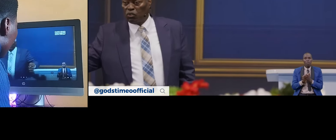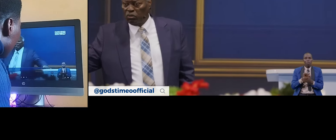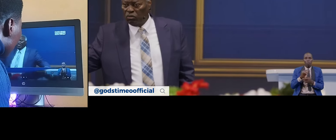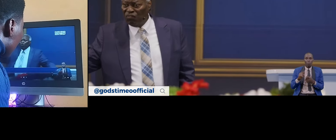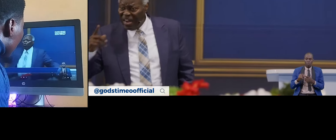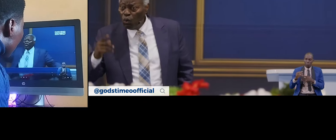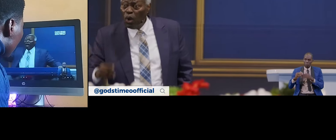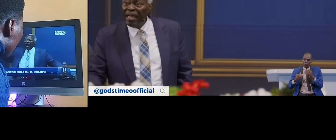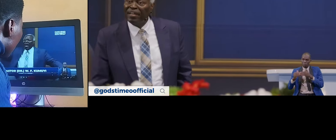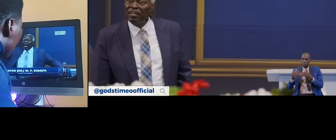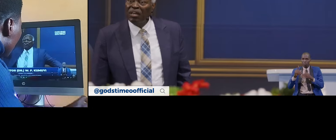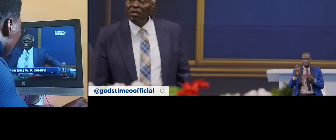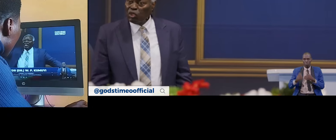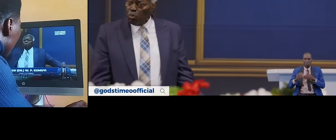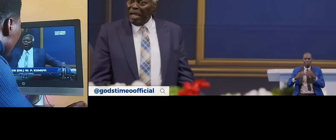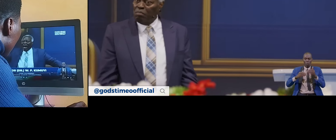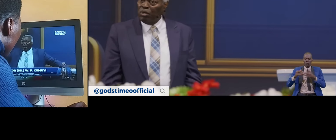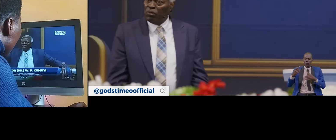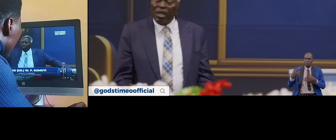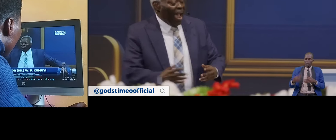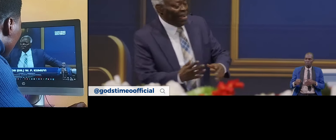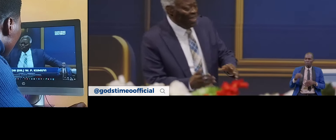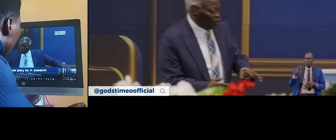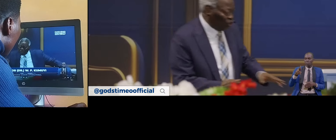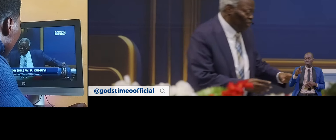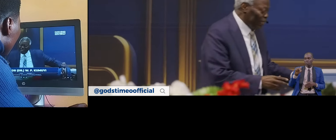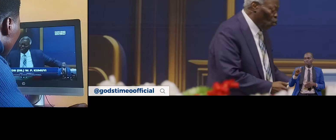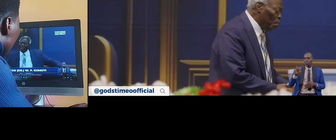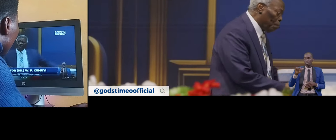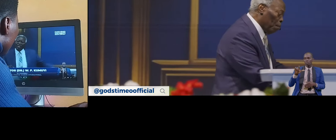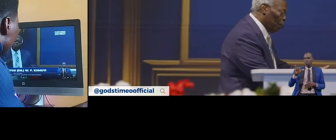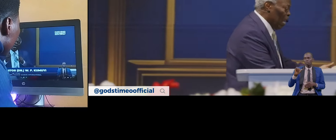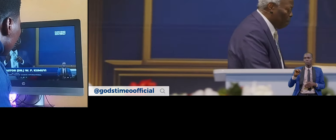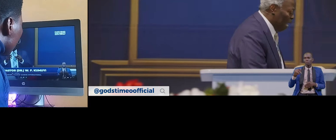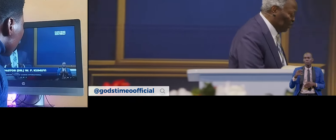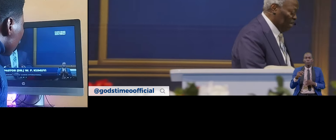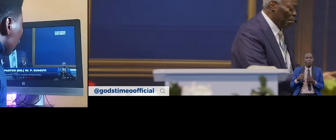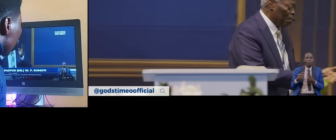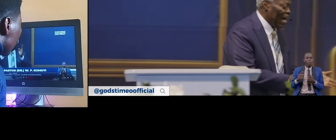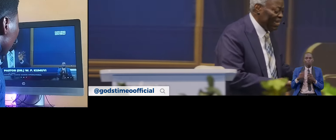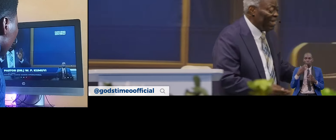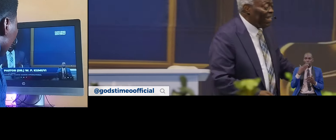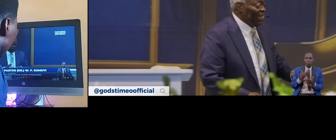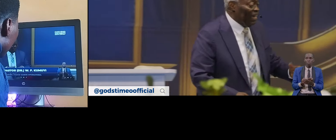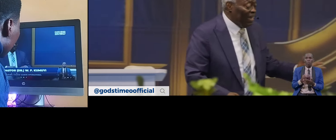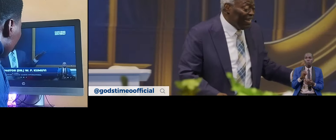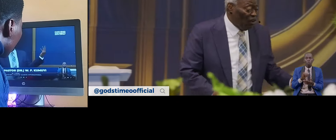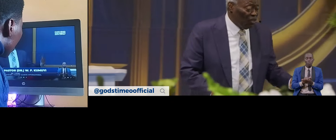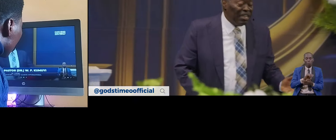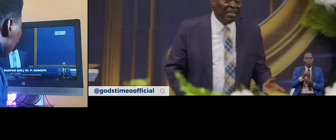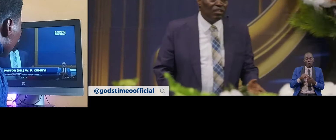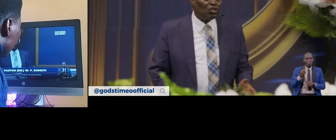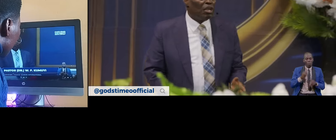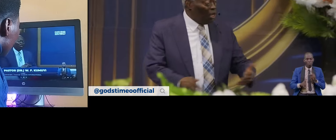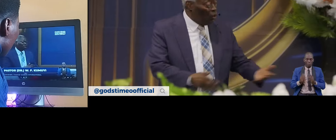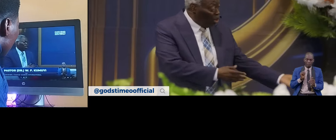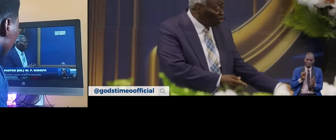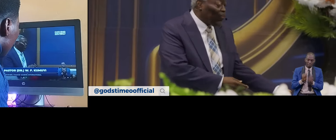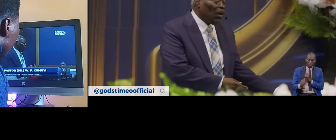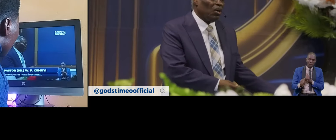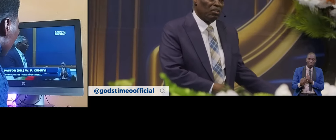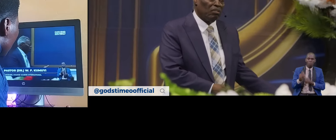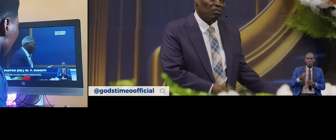railings very well? That's Bible. And that, so that when people are passing by, they lean on it, they